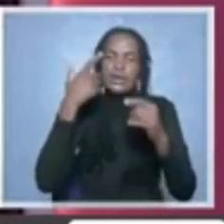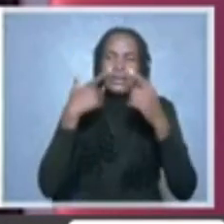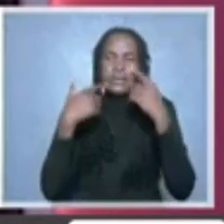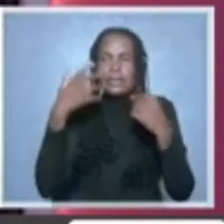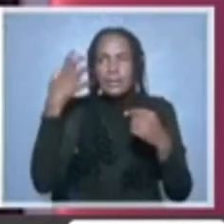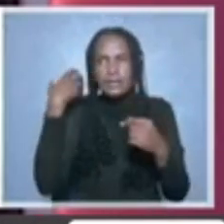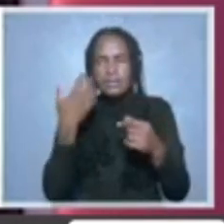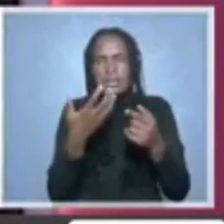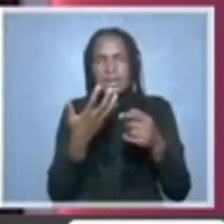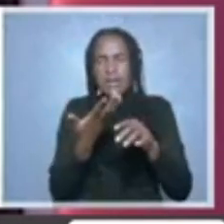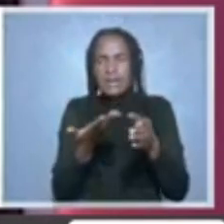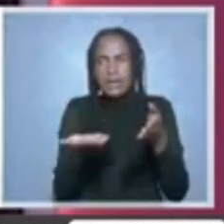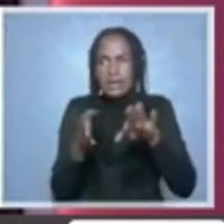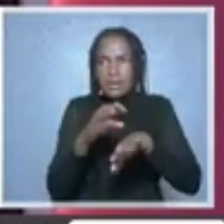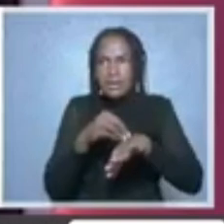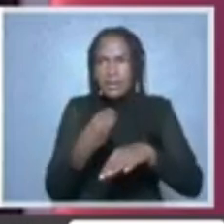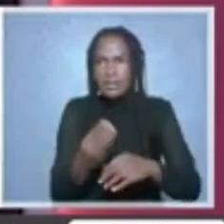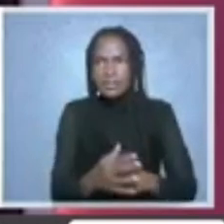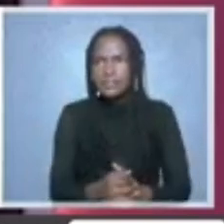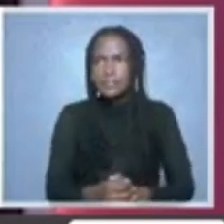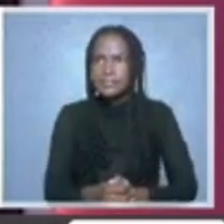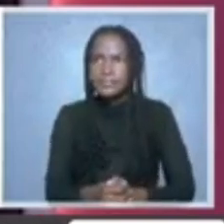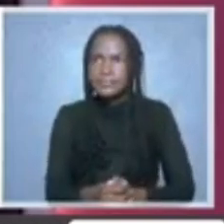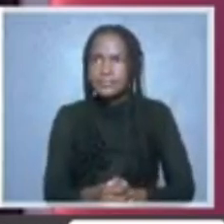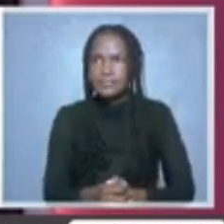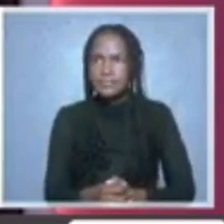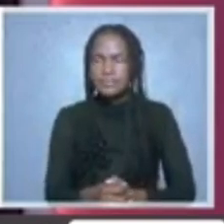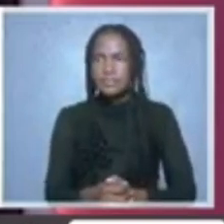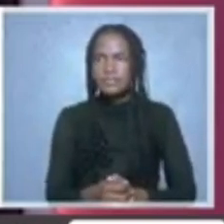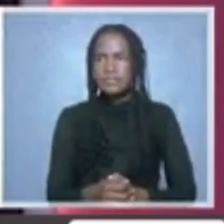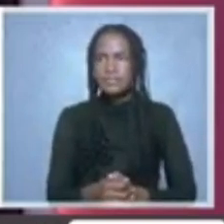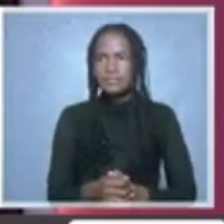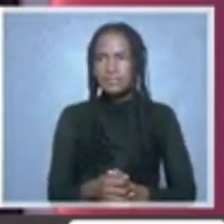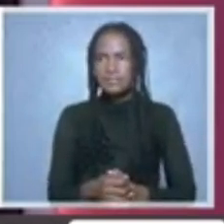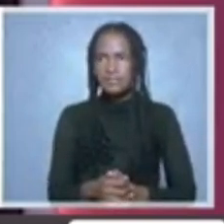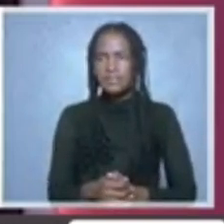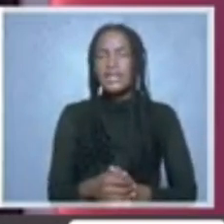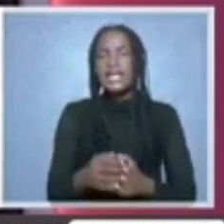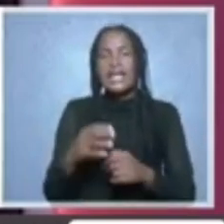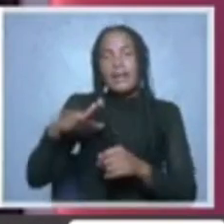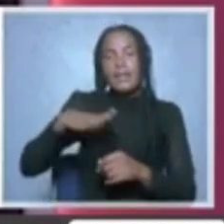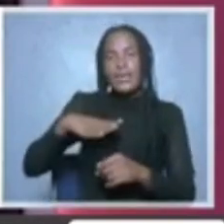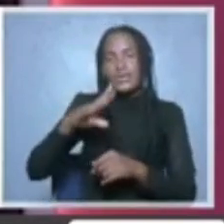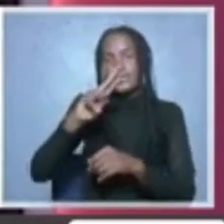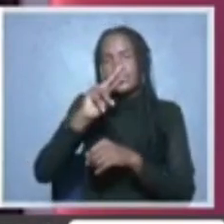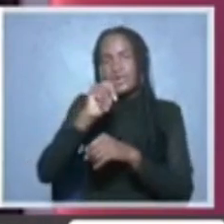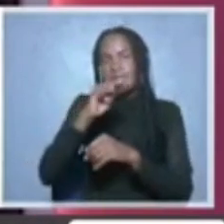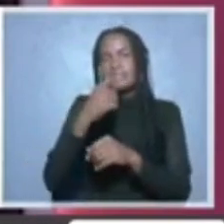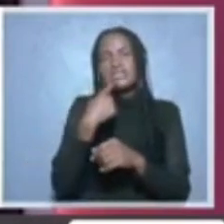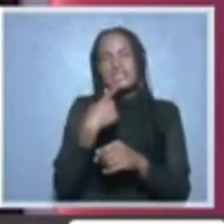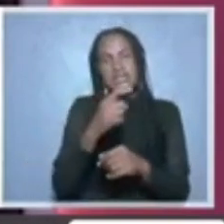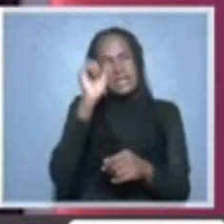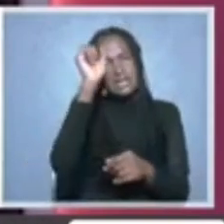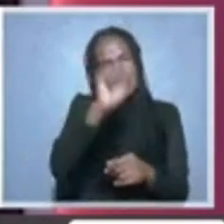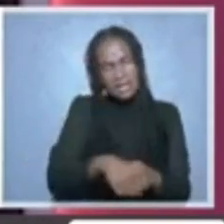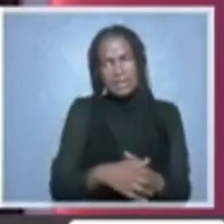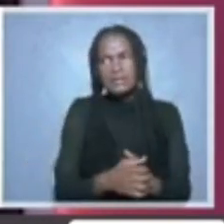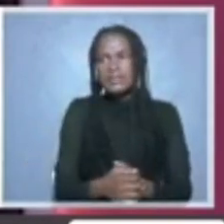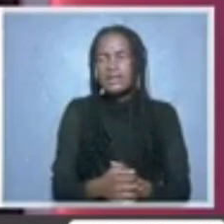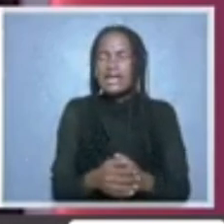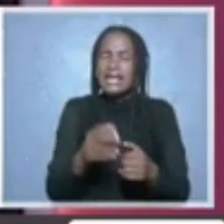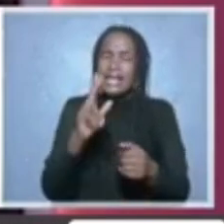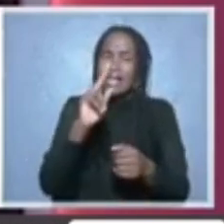speaking about the NBC's commitment to continue bringing you the best. And very great news that he just left us with,